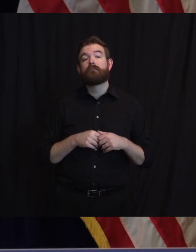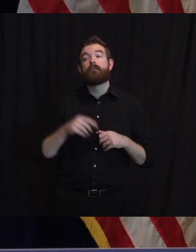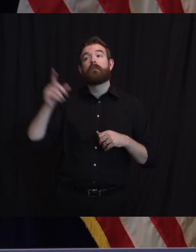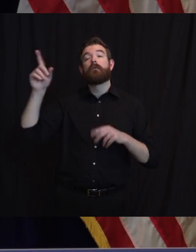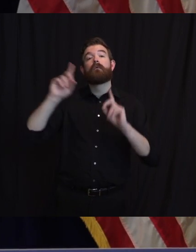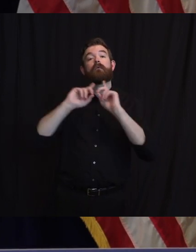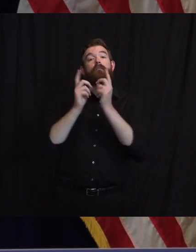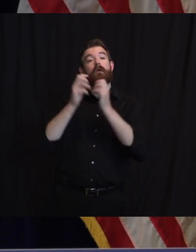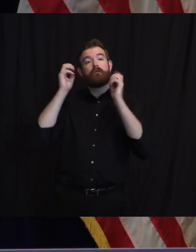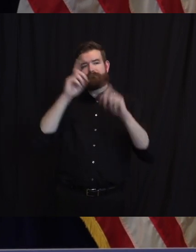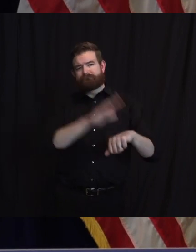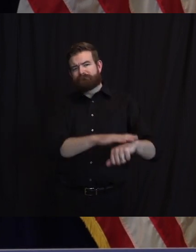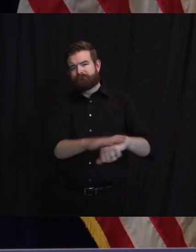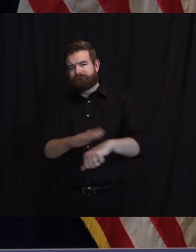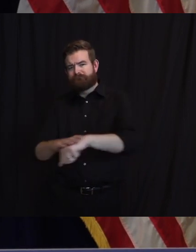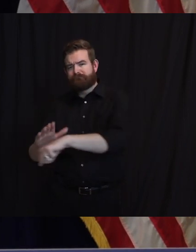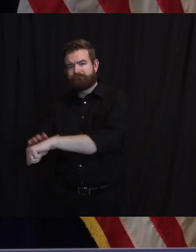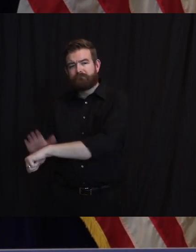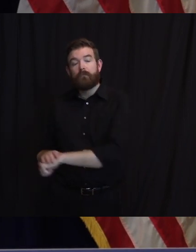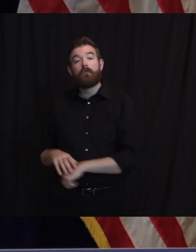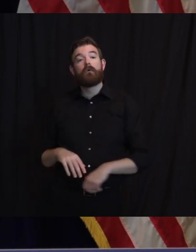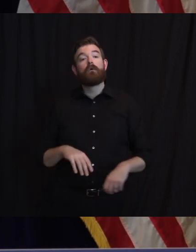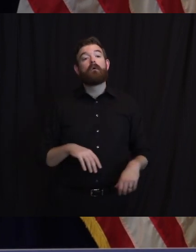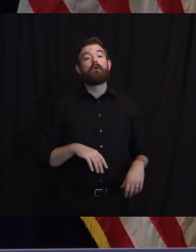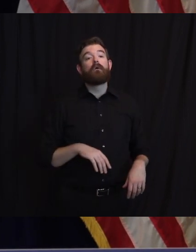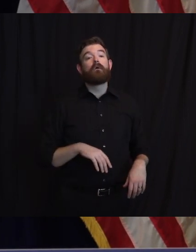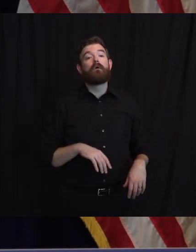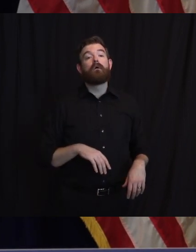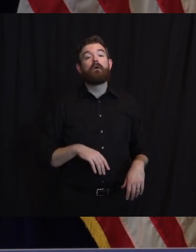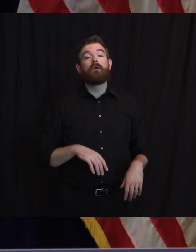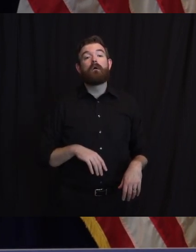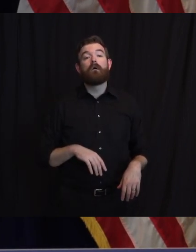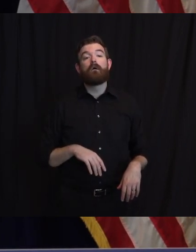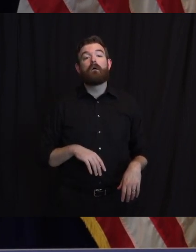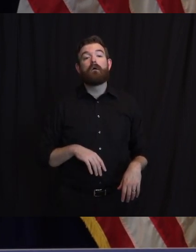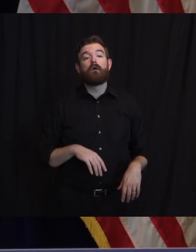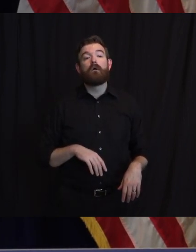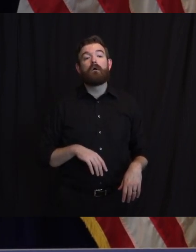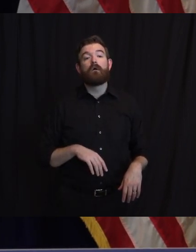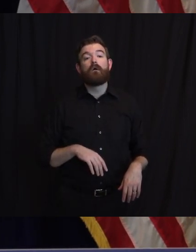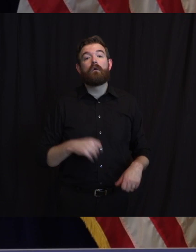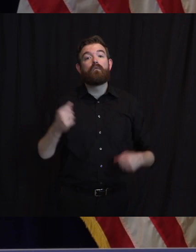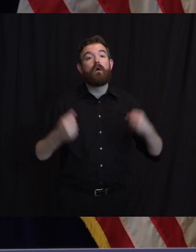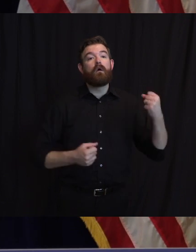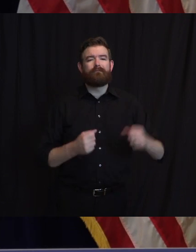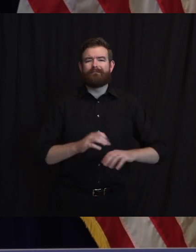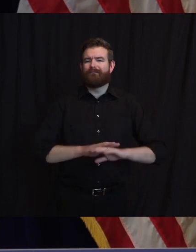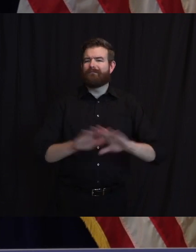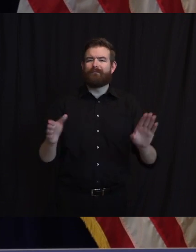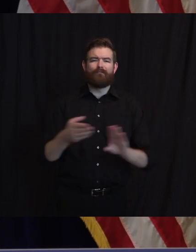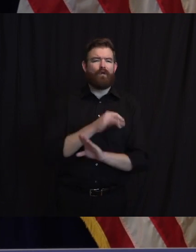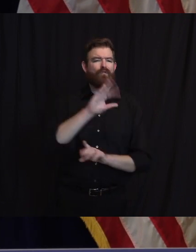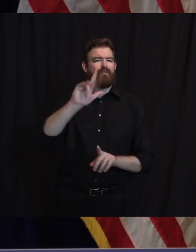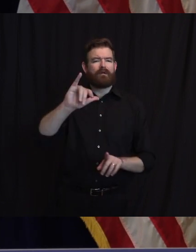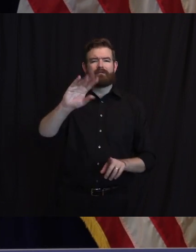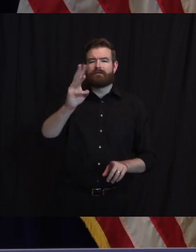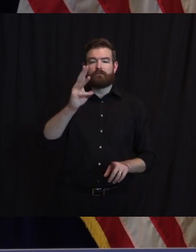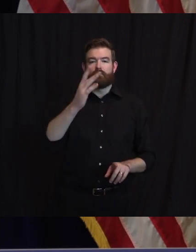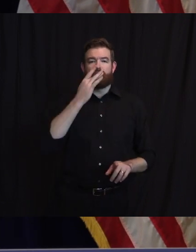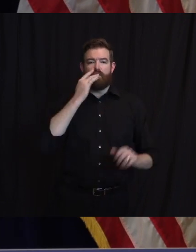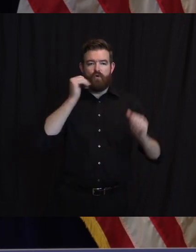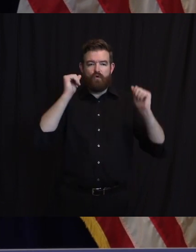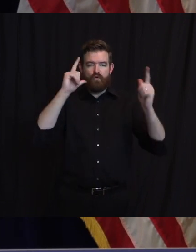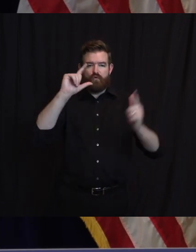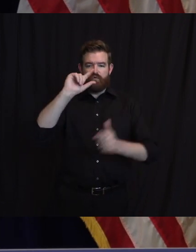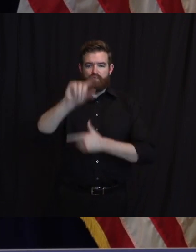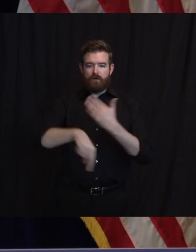school, as well as in-person events, and that was based on guidance that was issued last night. We can go over it with you. The events that a lot